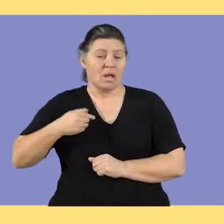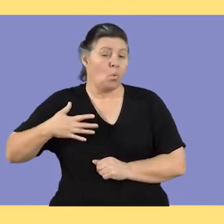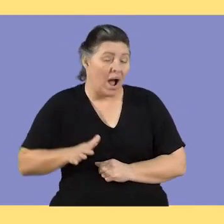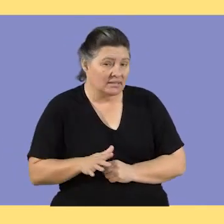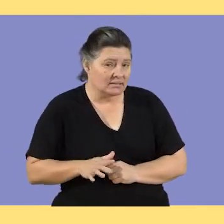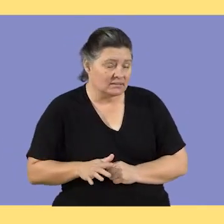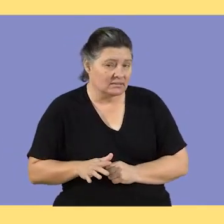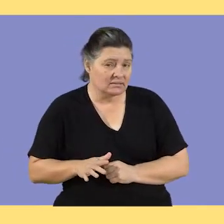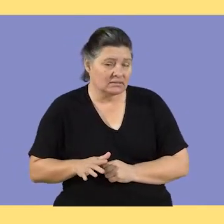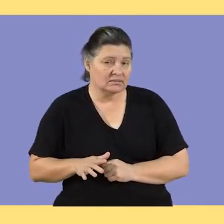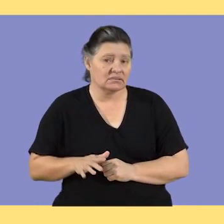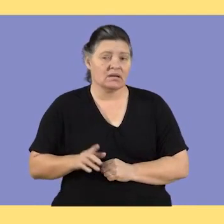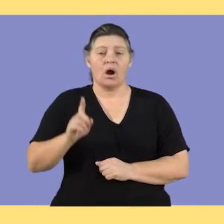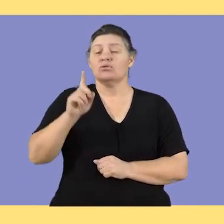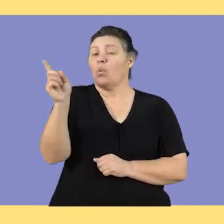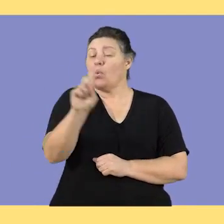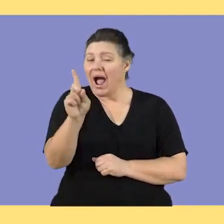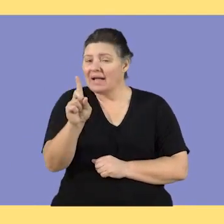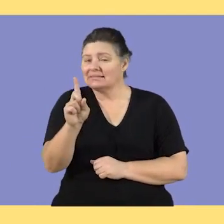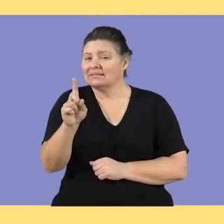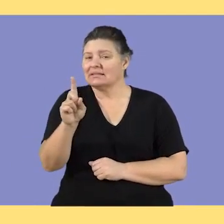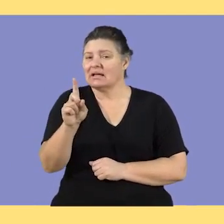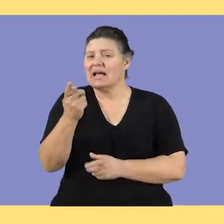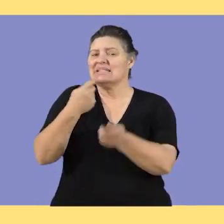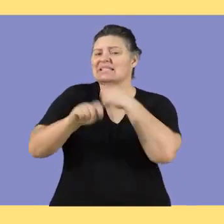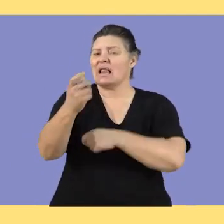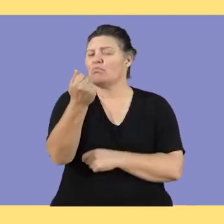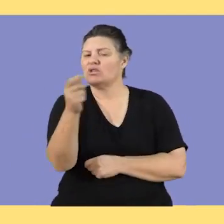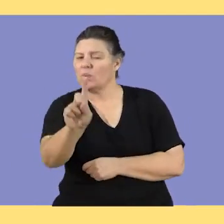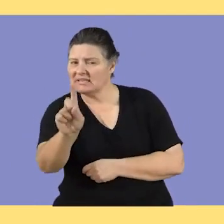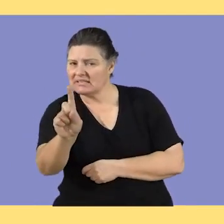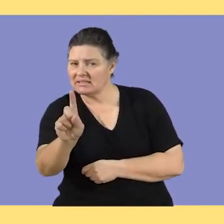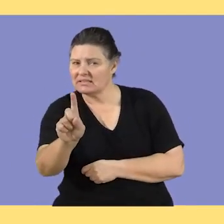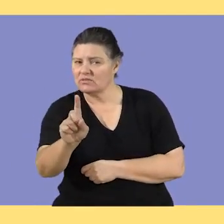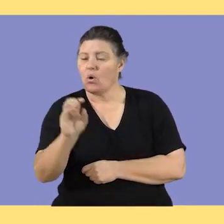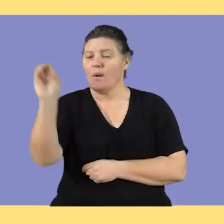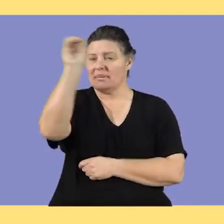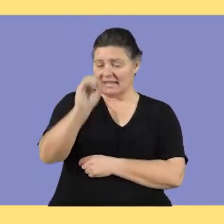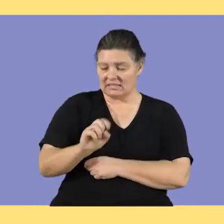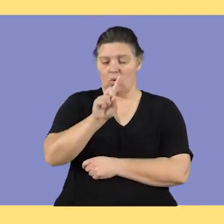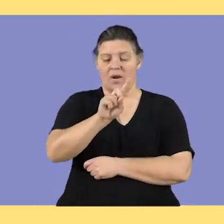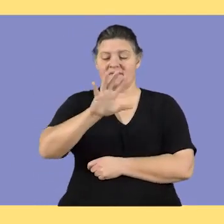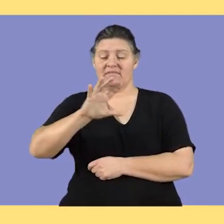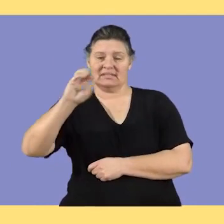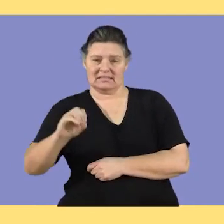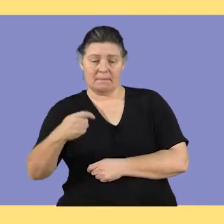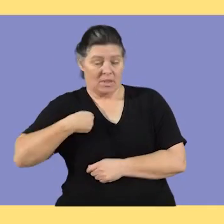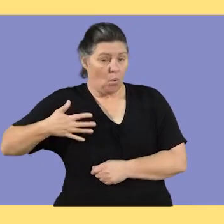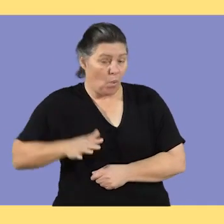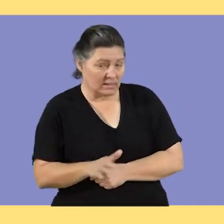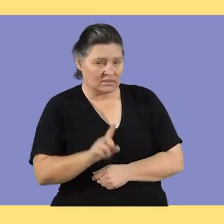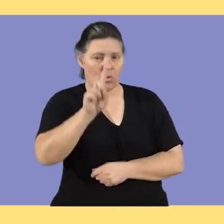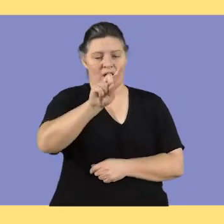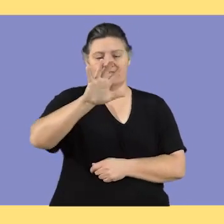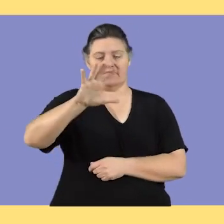What is it that I want? They said, what is the selling price? Selling price is what percentage? 150. So